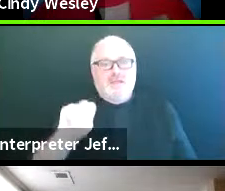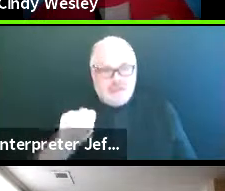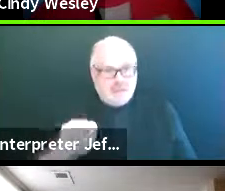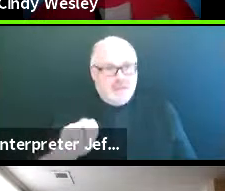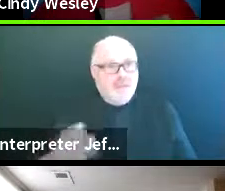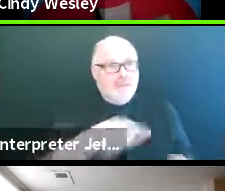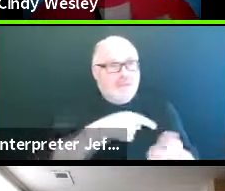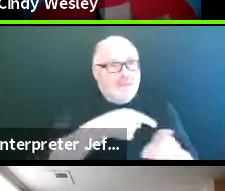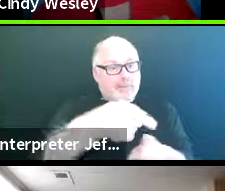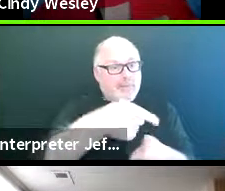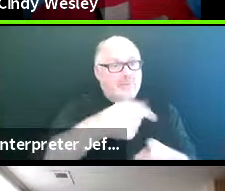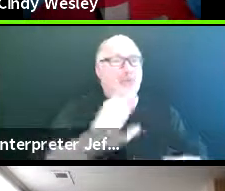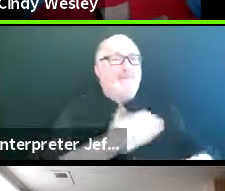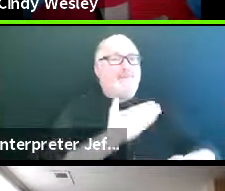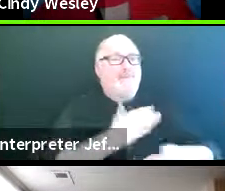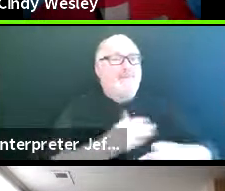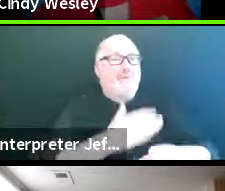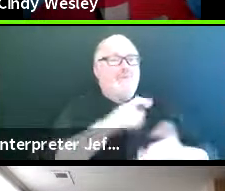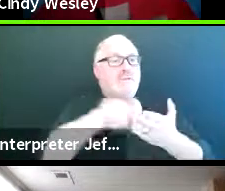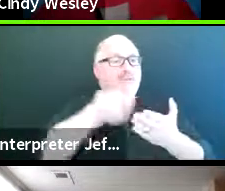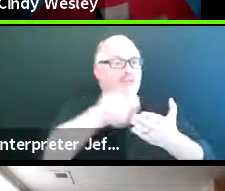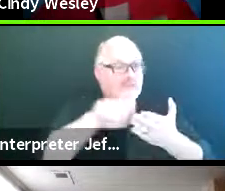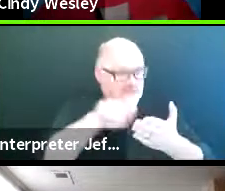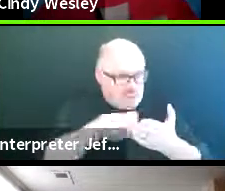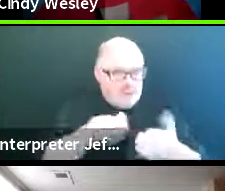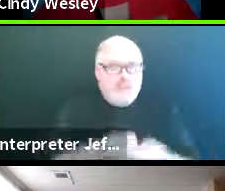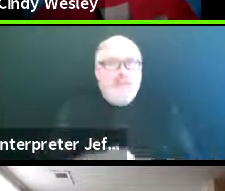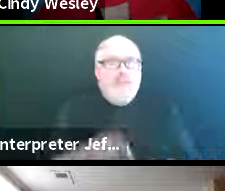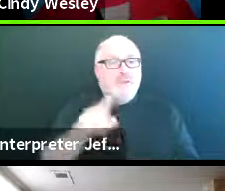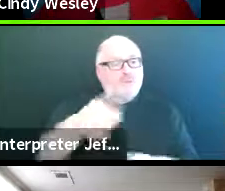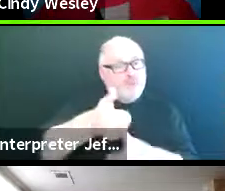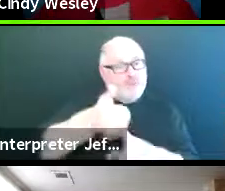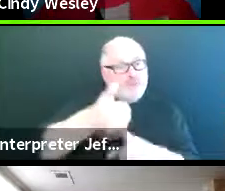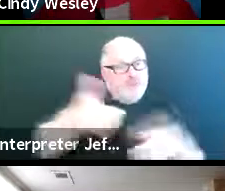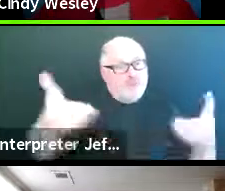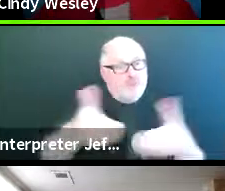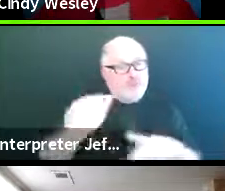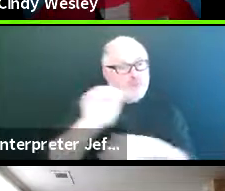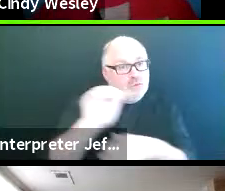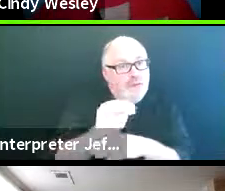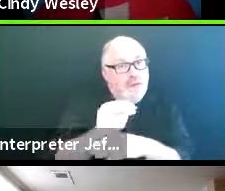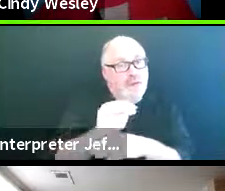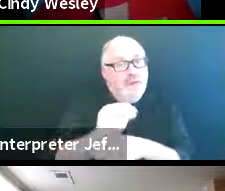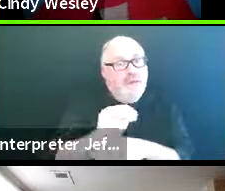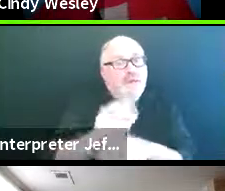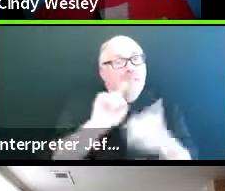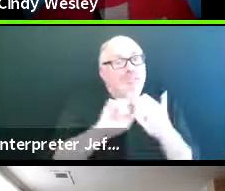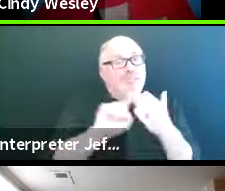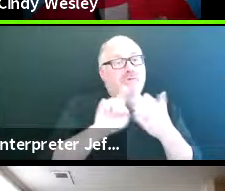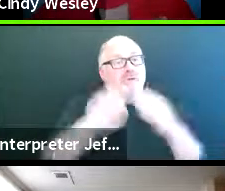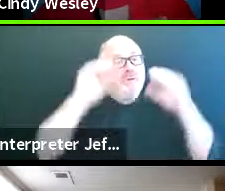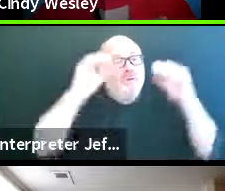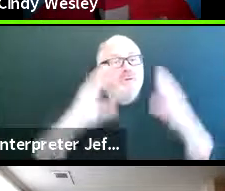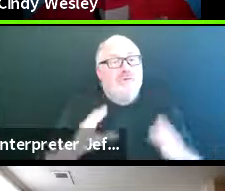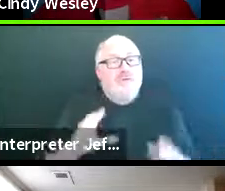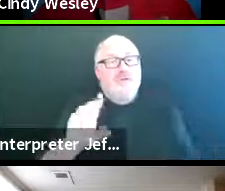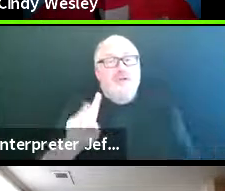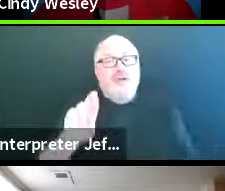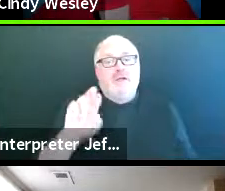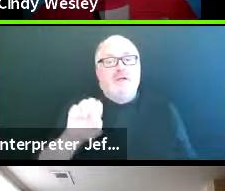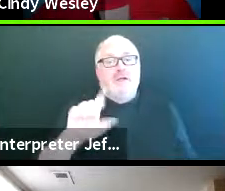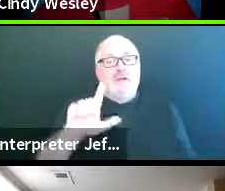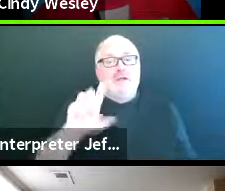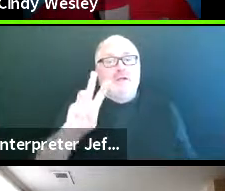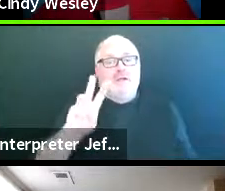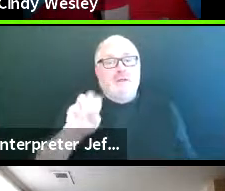is music composition, and she is being introduced tonight by her research professor, Dr. Elwood, who